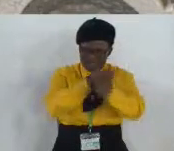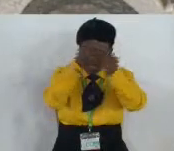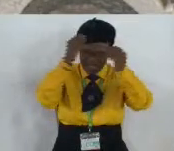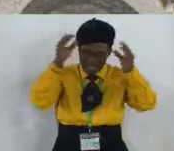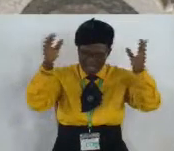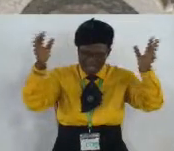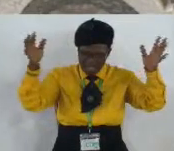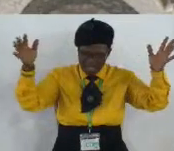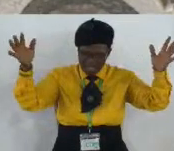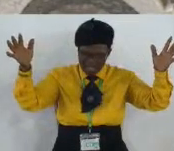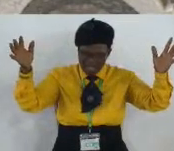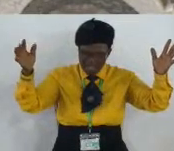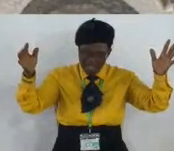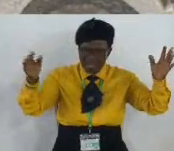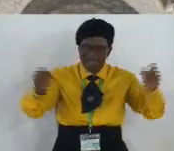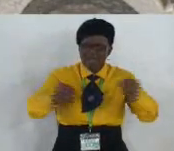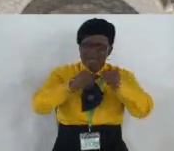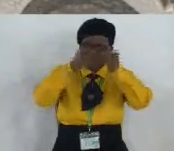Alleluia.